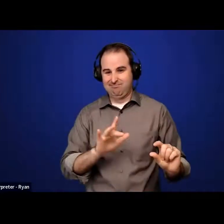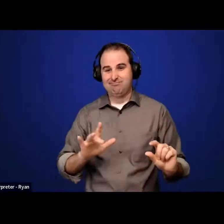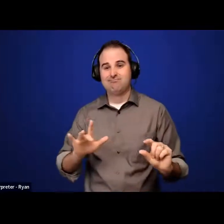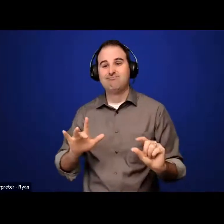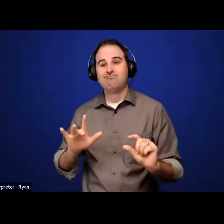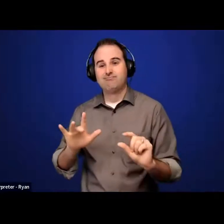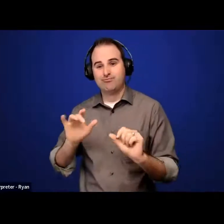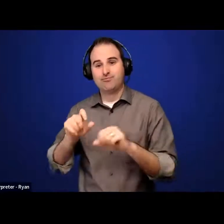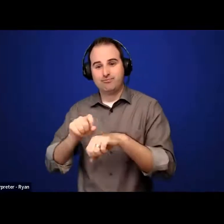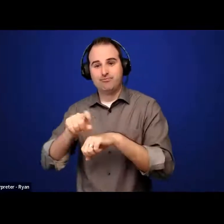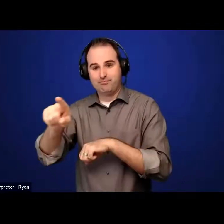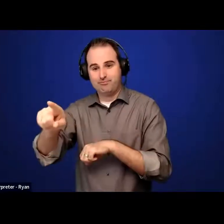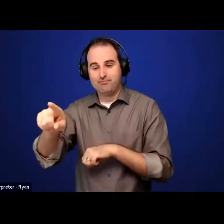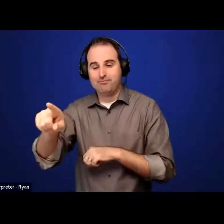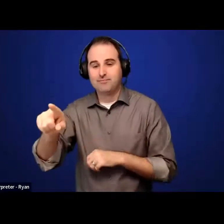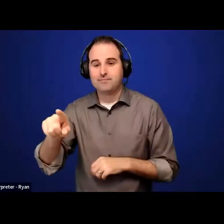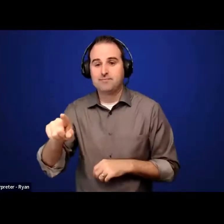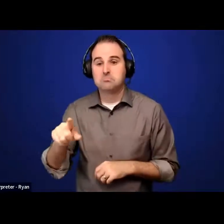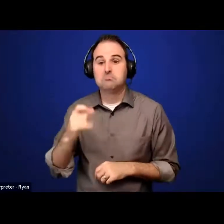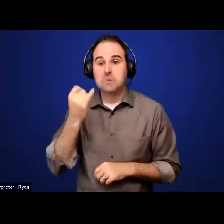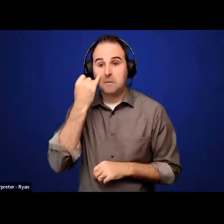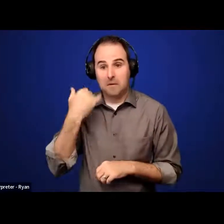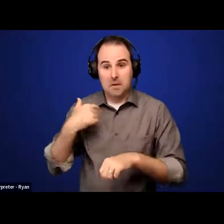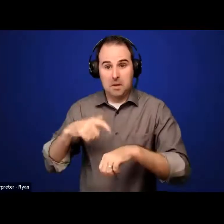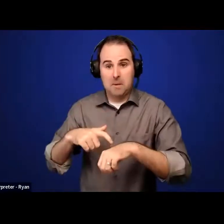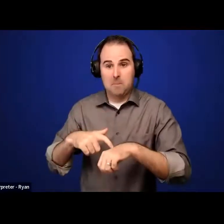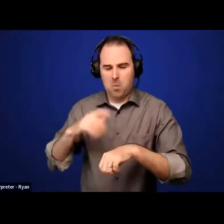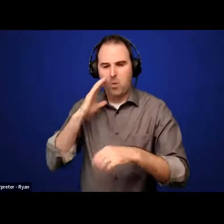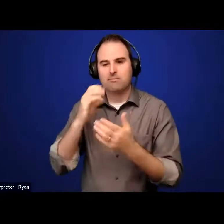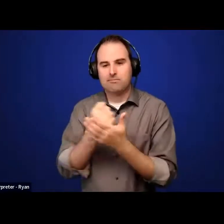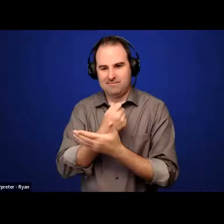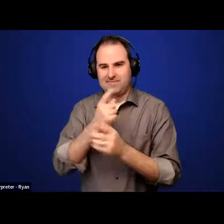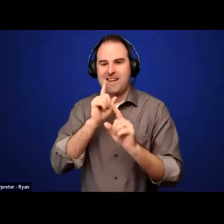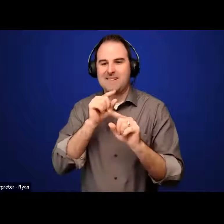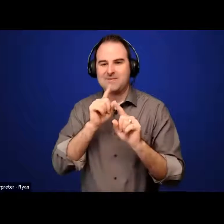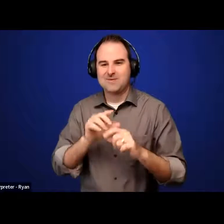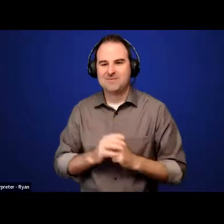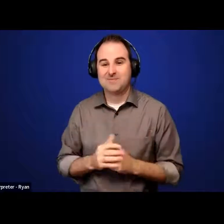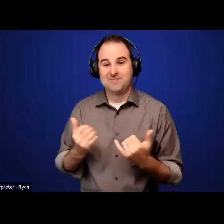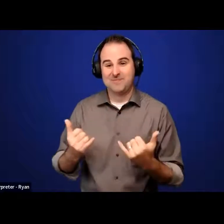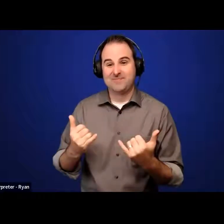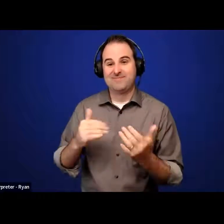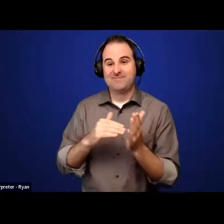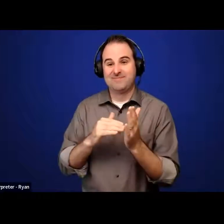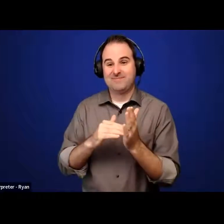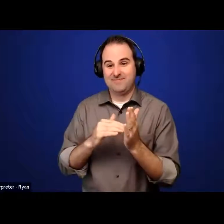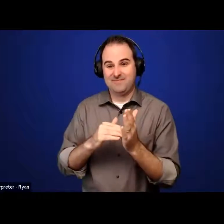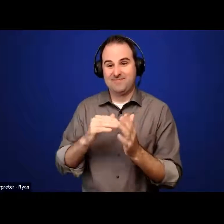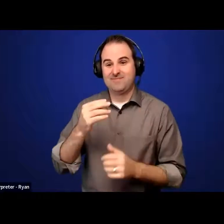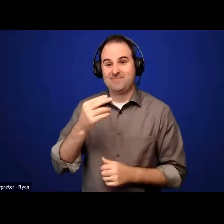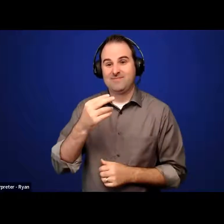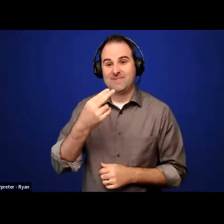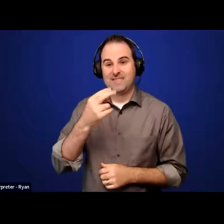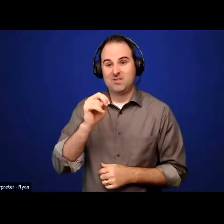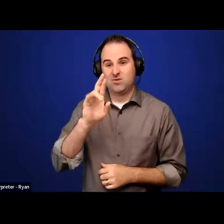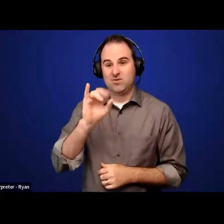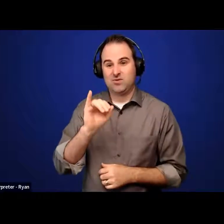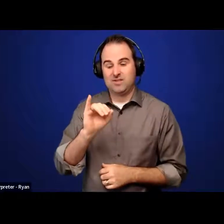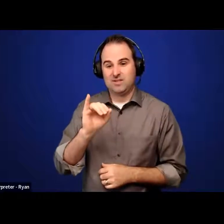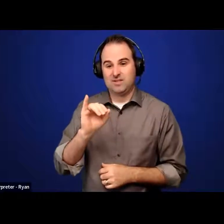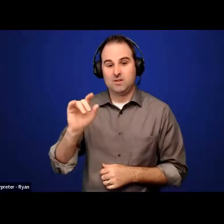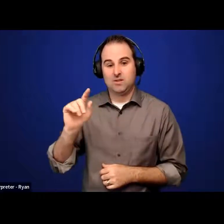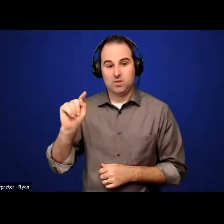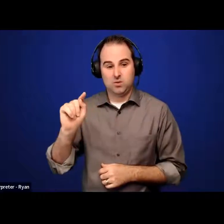can. So with that, I have the distinct honor to be joined by Dr. Henry Tonang, the Principal Scientist and